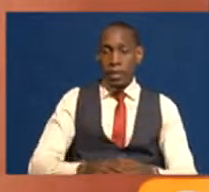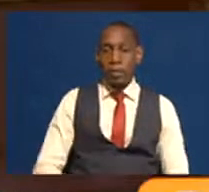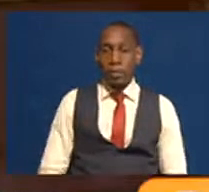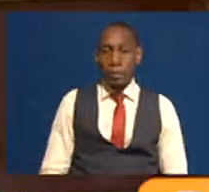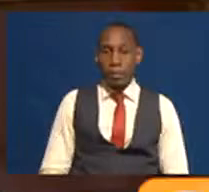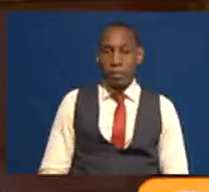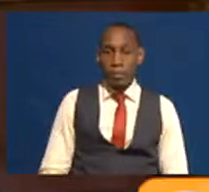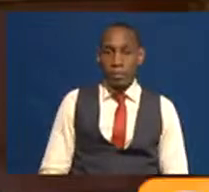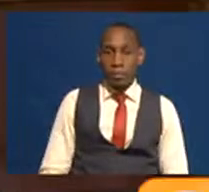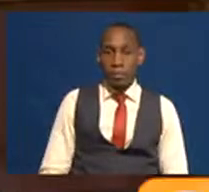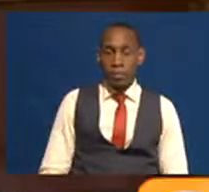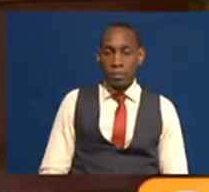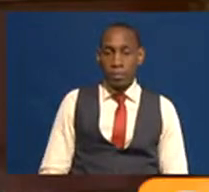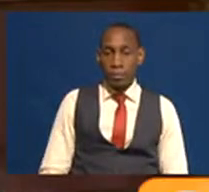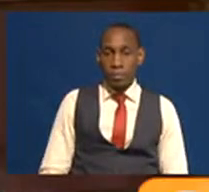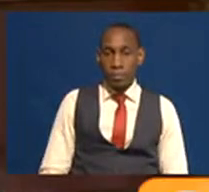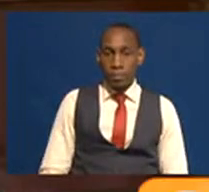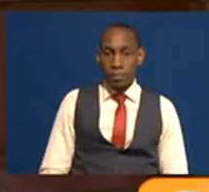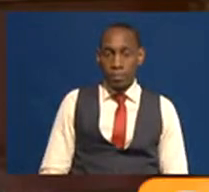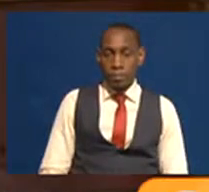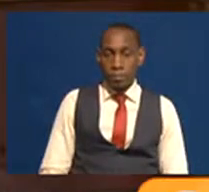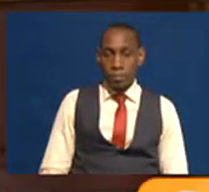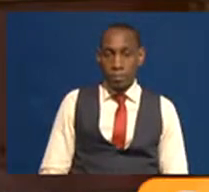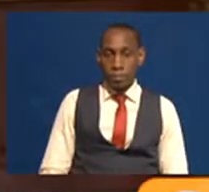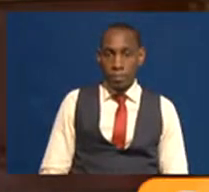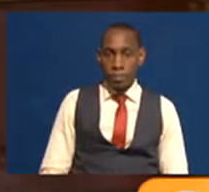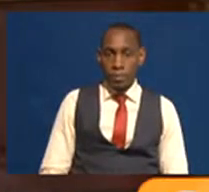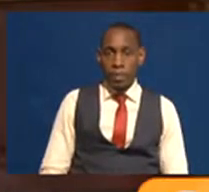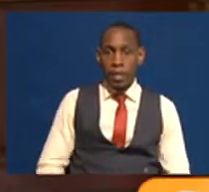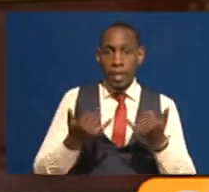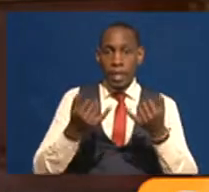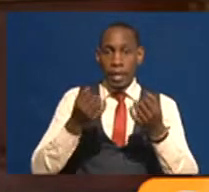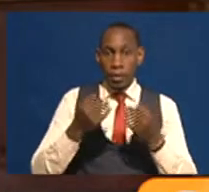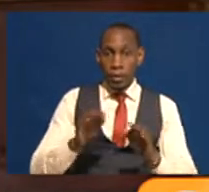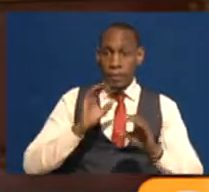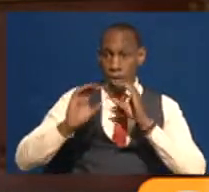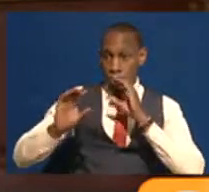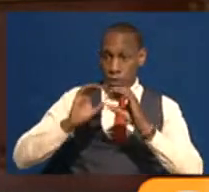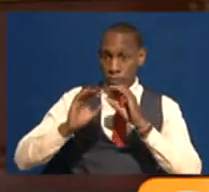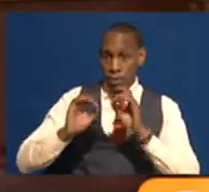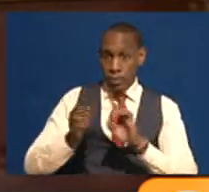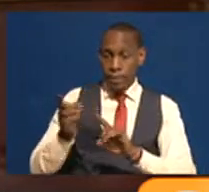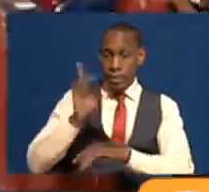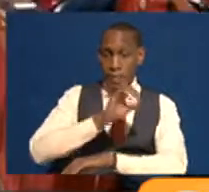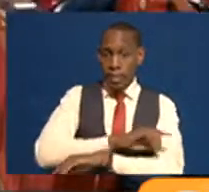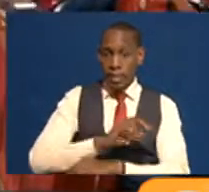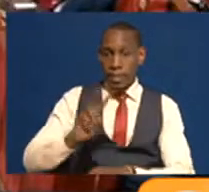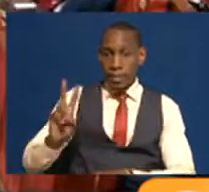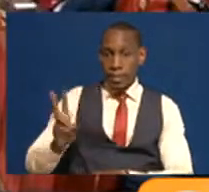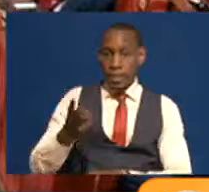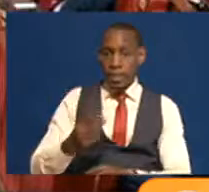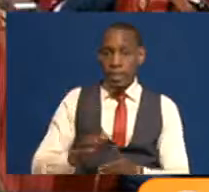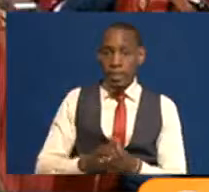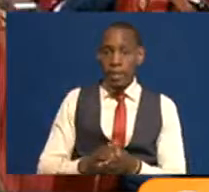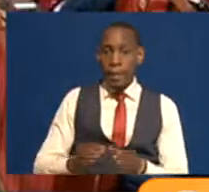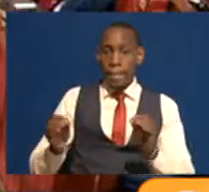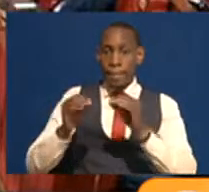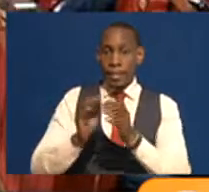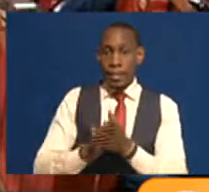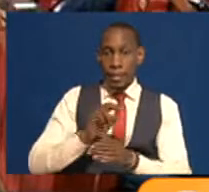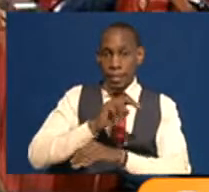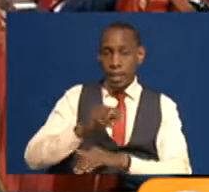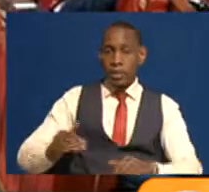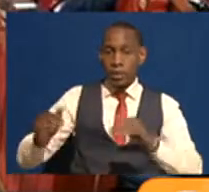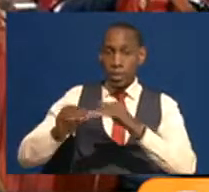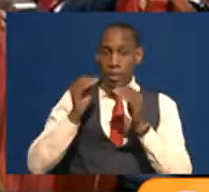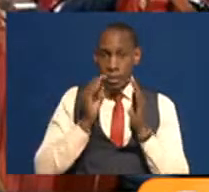election. Commission Amendment Bill 2022. In his official communication on the first day of the second session, the National